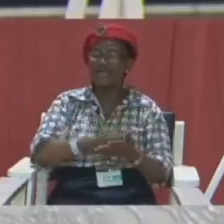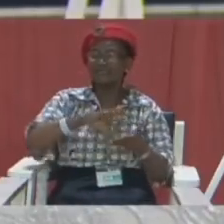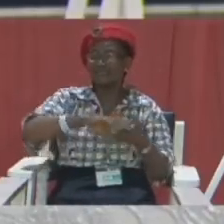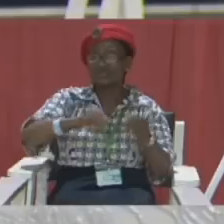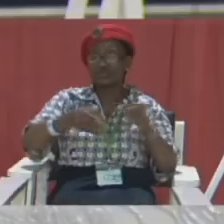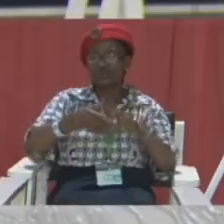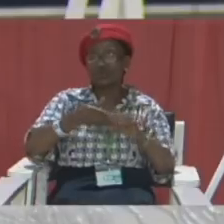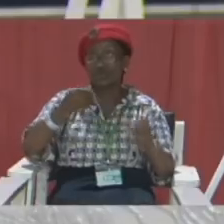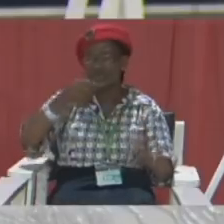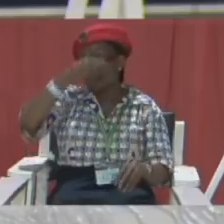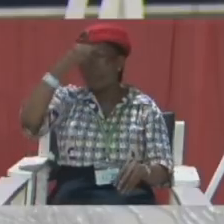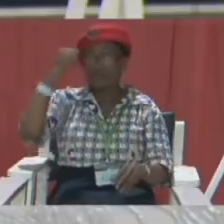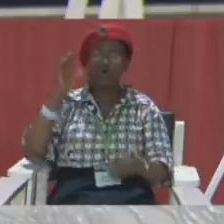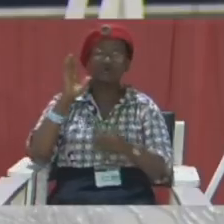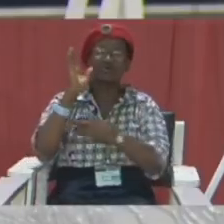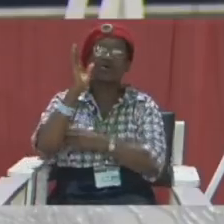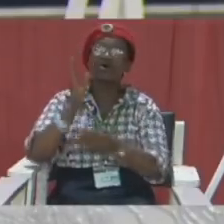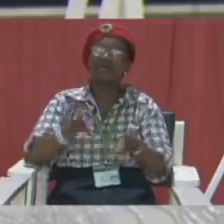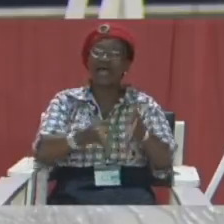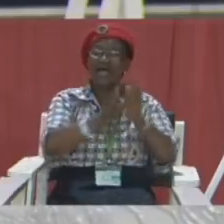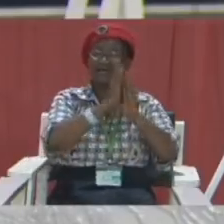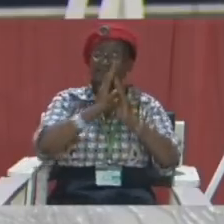Because God asked me to tell you.